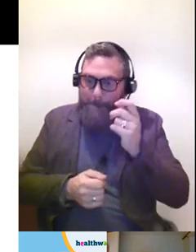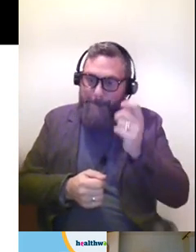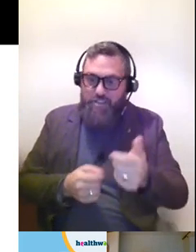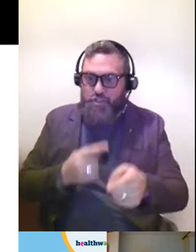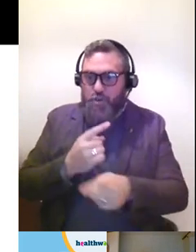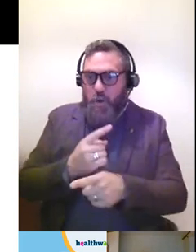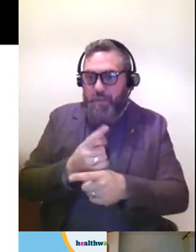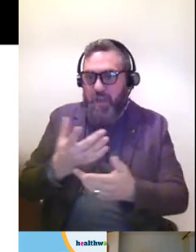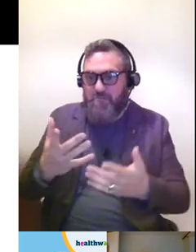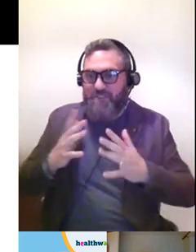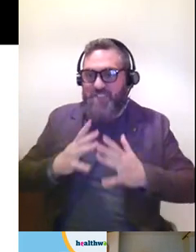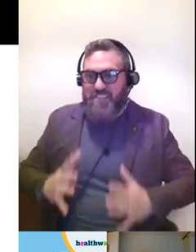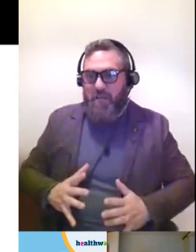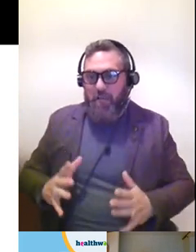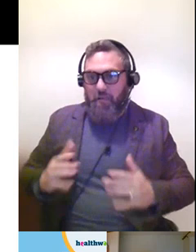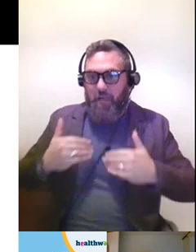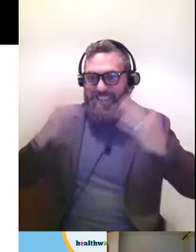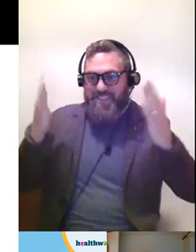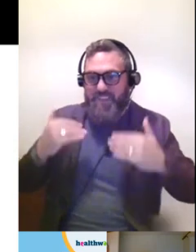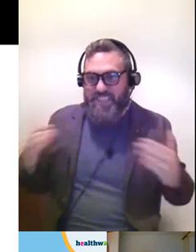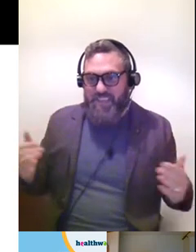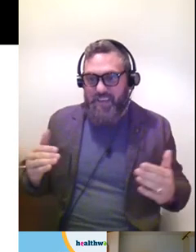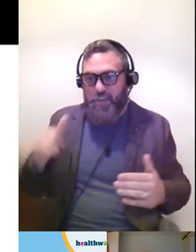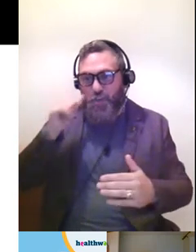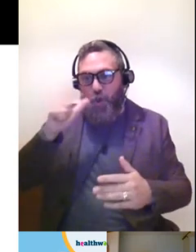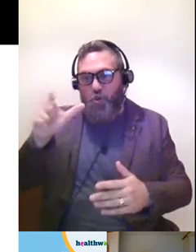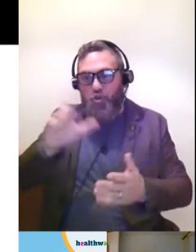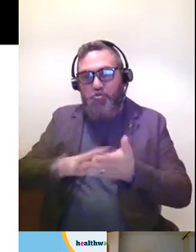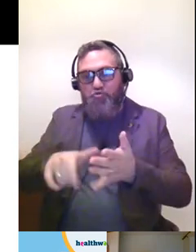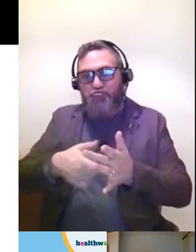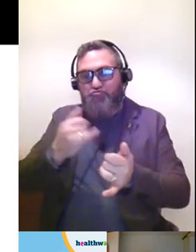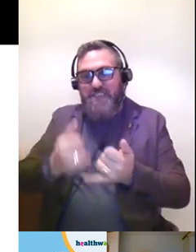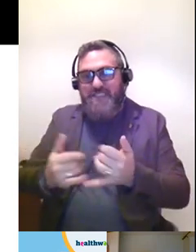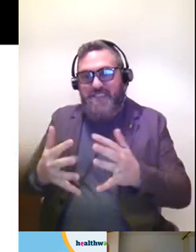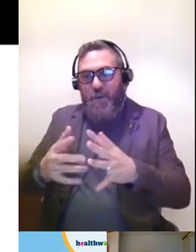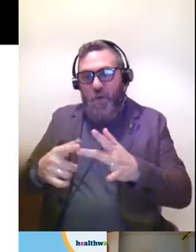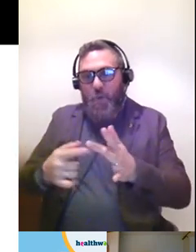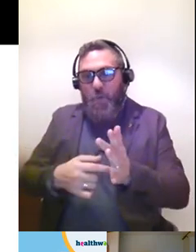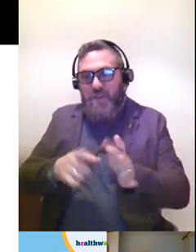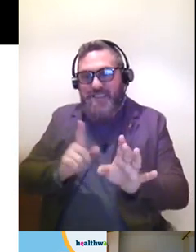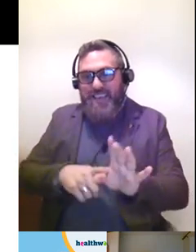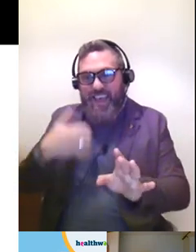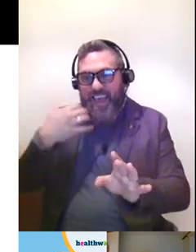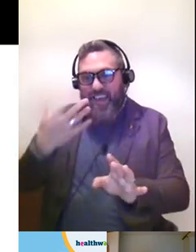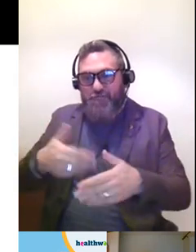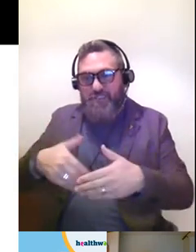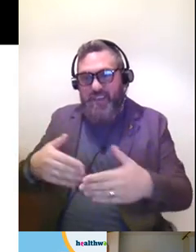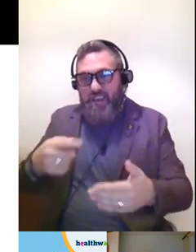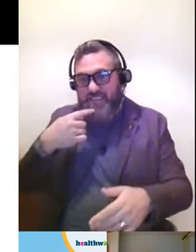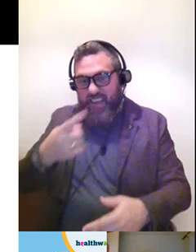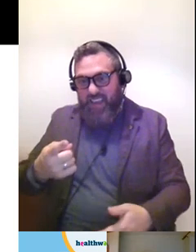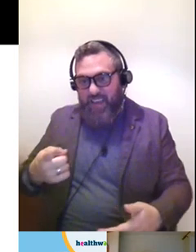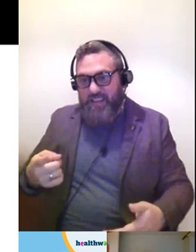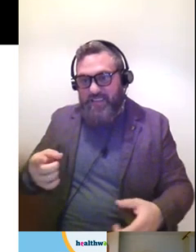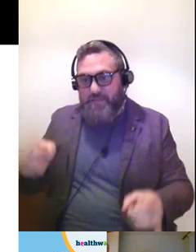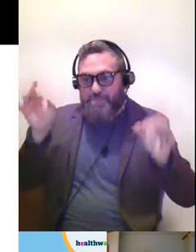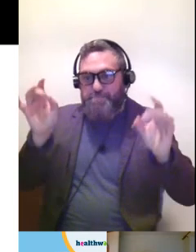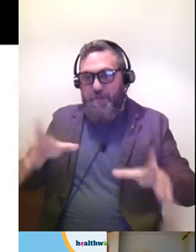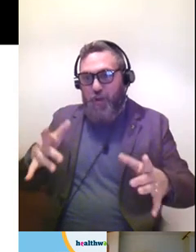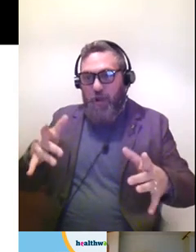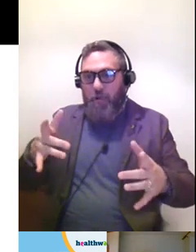there. And after we've come through a pandemic where Chris Whitty every day stands up and describes it as the miracle cure and the one thing that we could